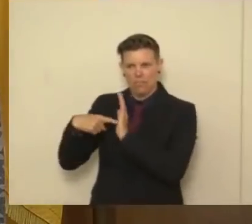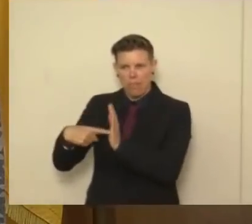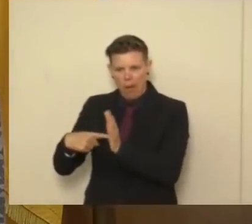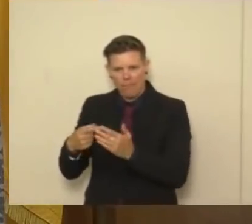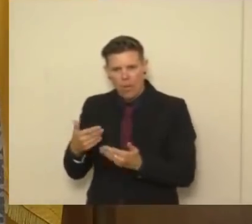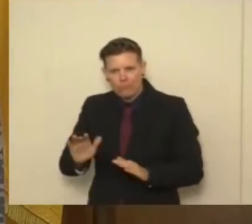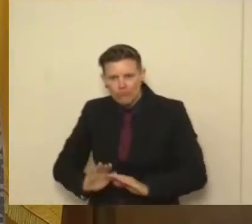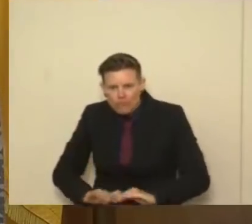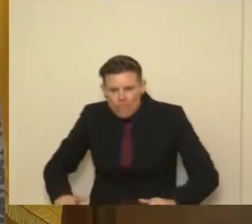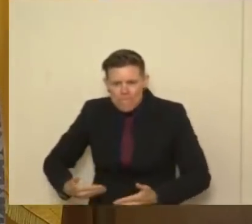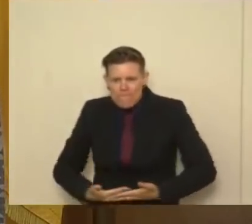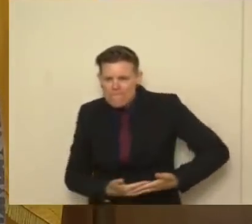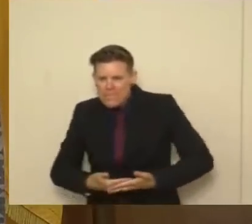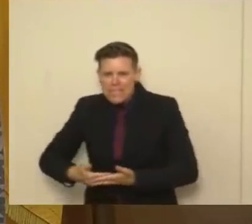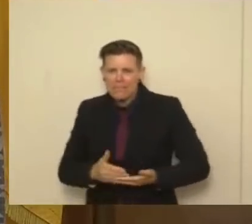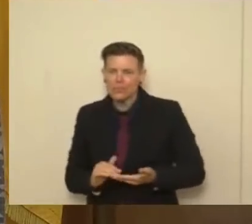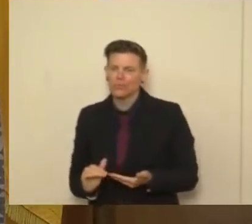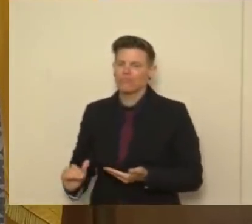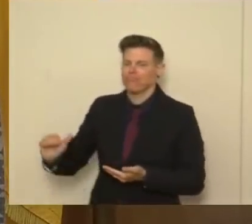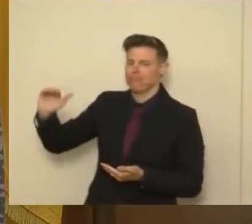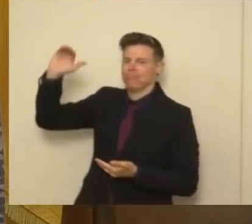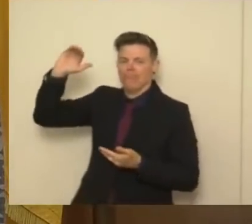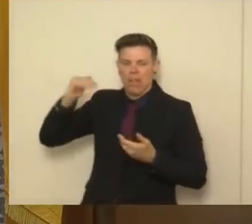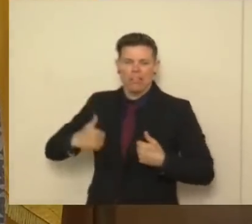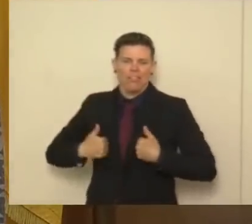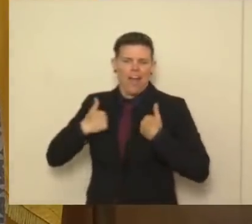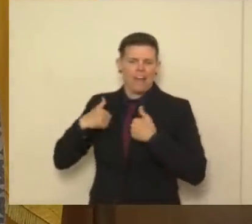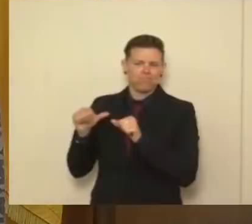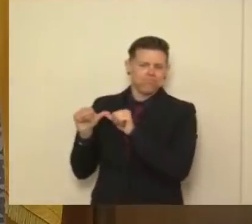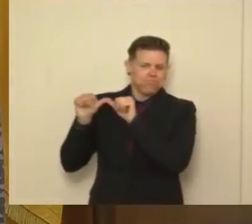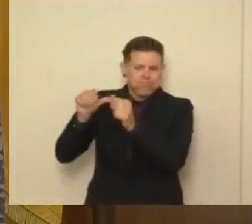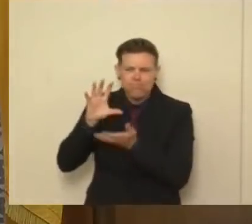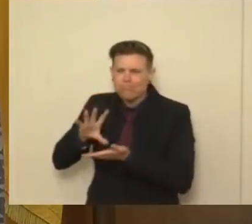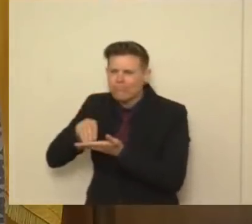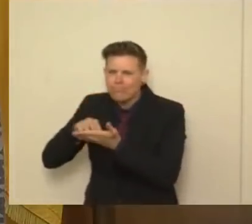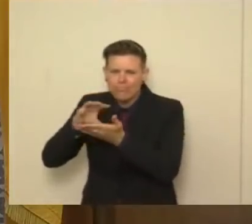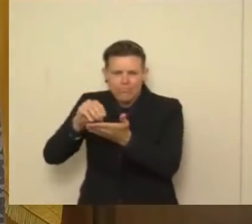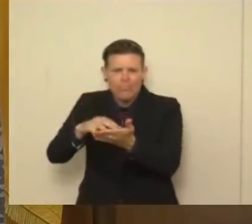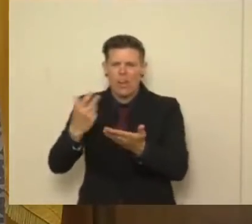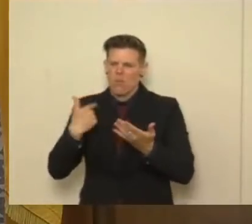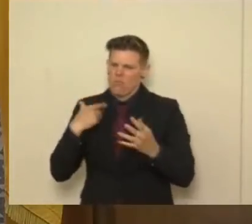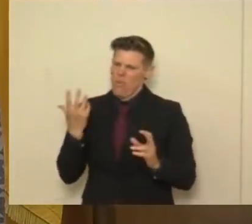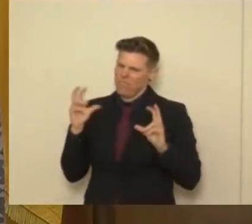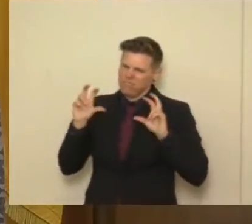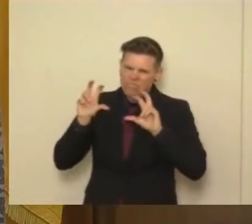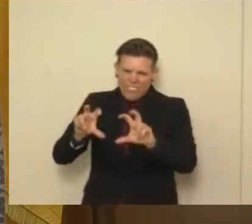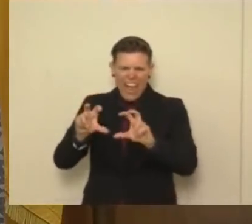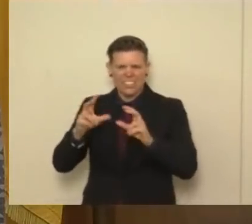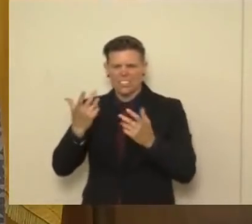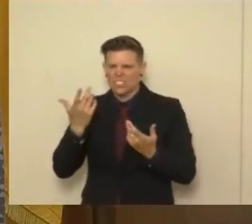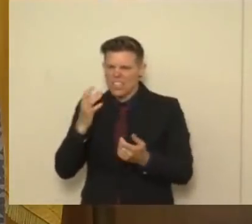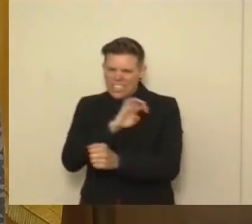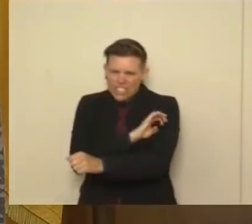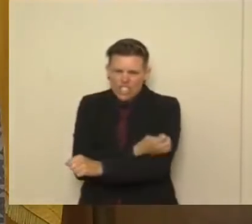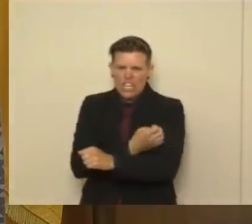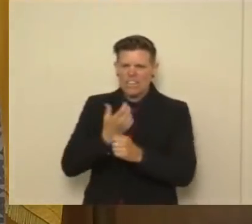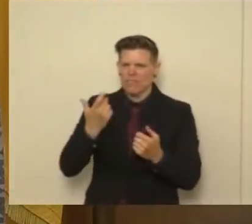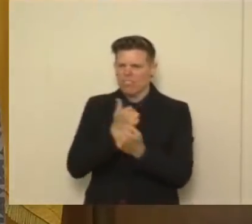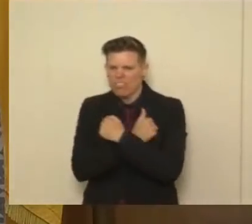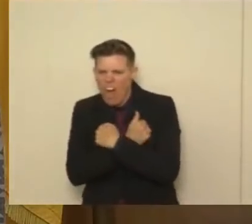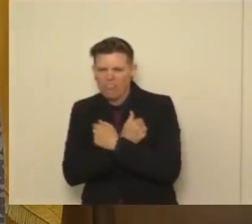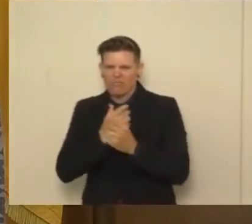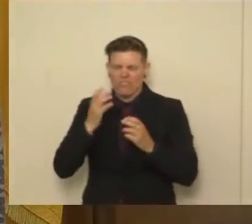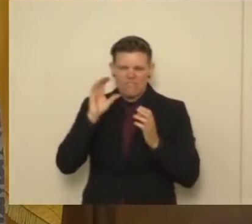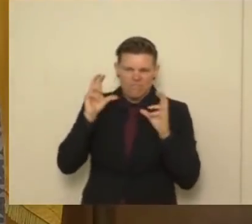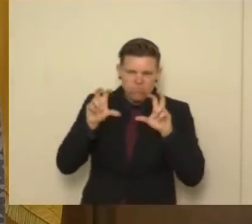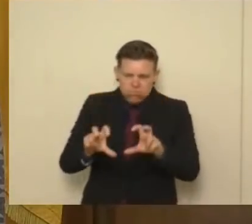to lifelong learning, that these investments, we have no doubt, will pay off huge dividends in terms